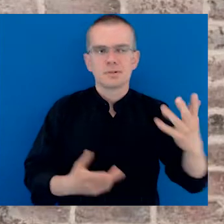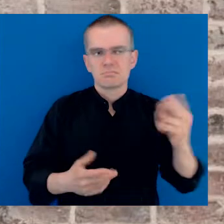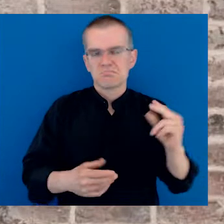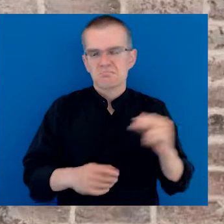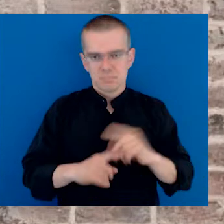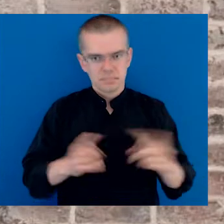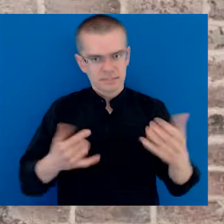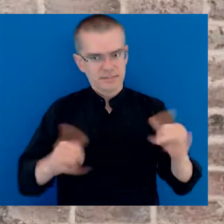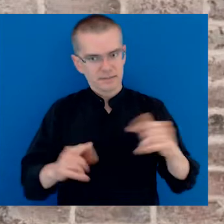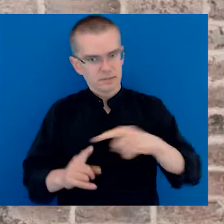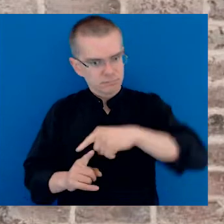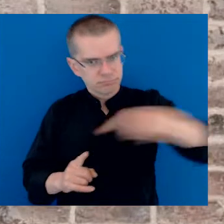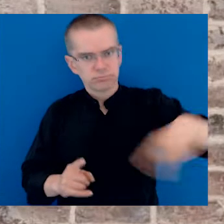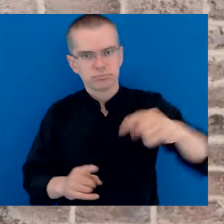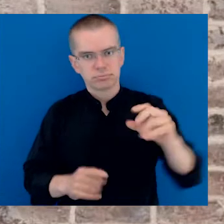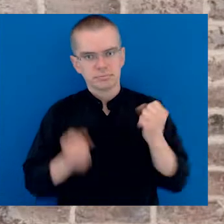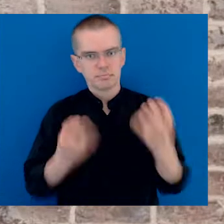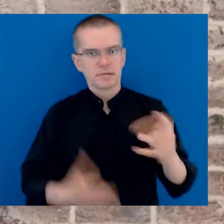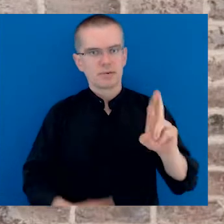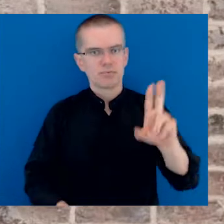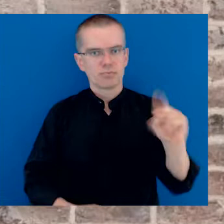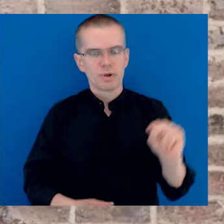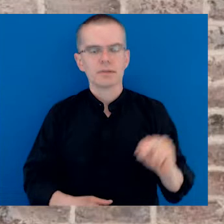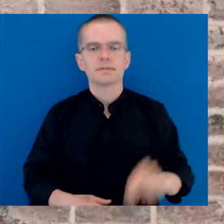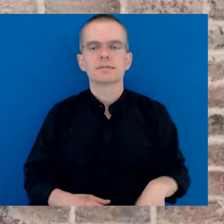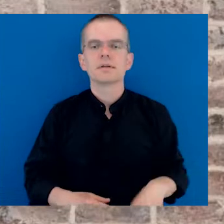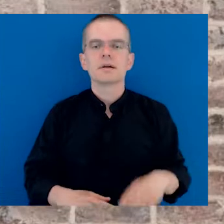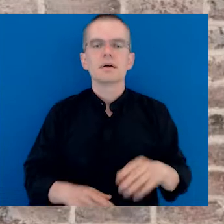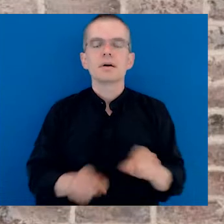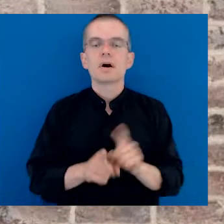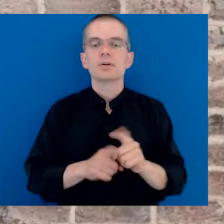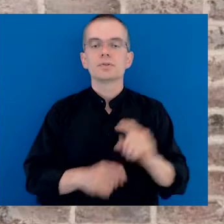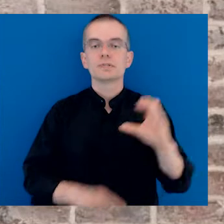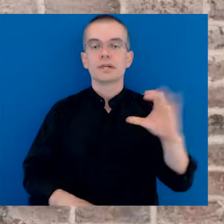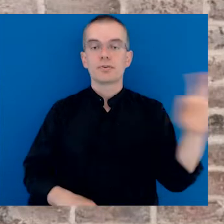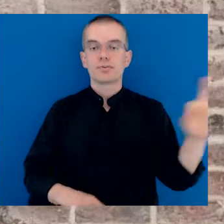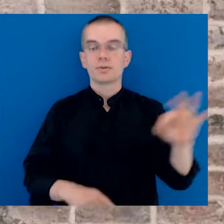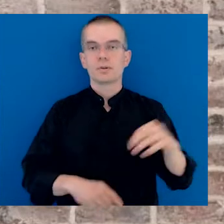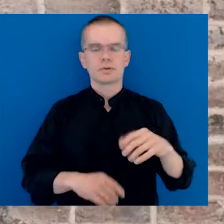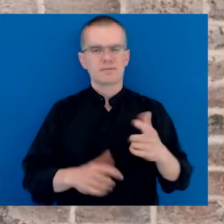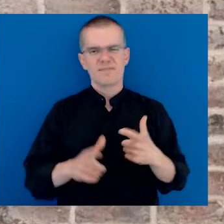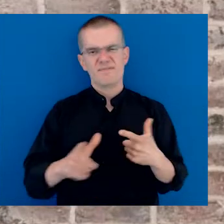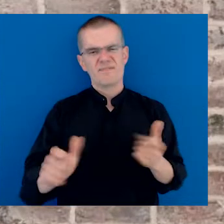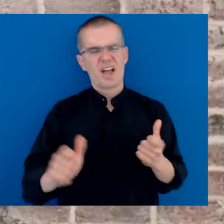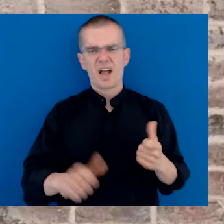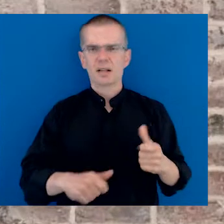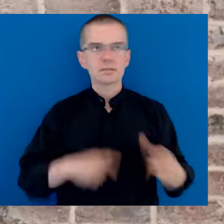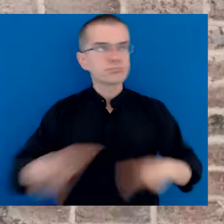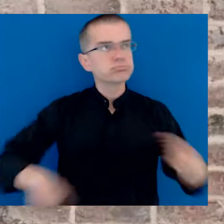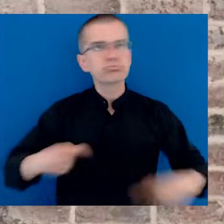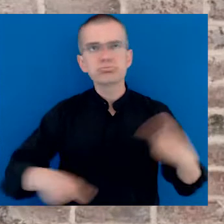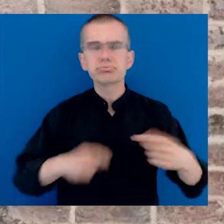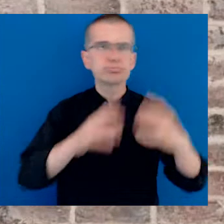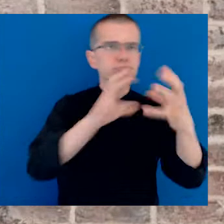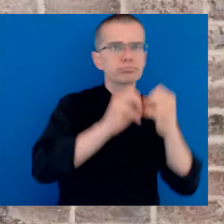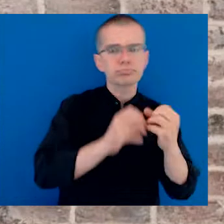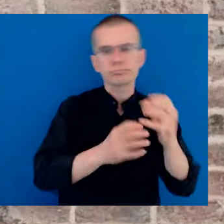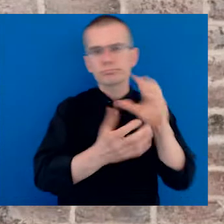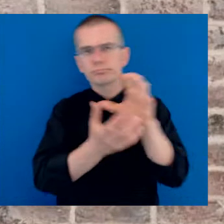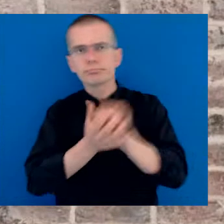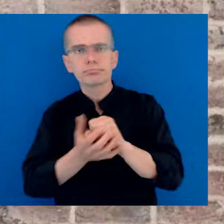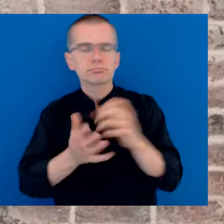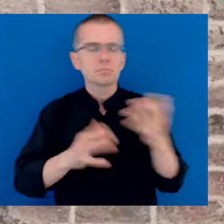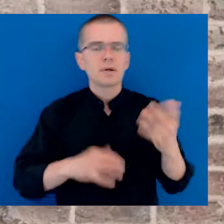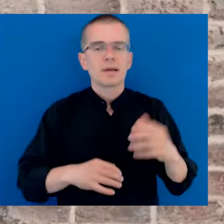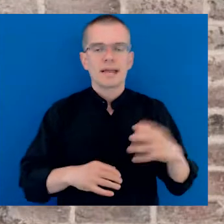a standout. He was very fast. So he covered a lot of ground in center field, and he had a tremendous throwing arm. So he was